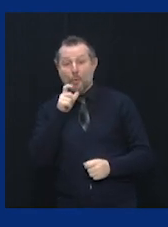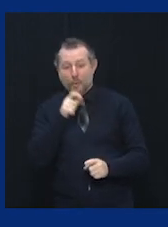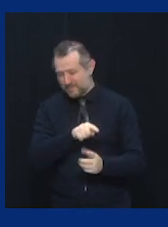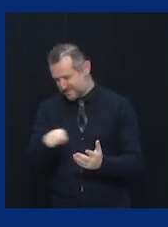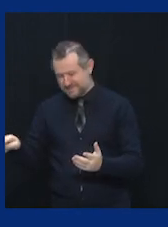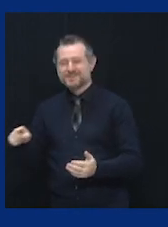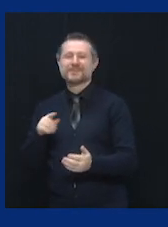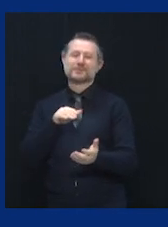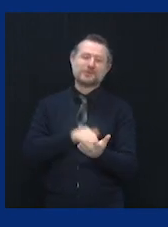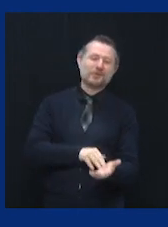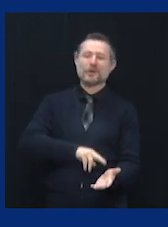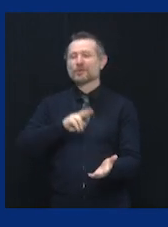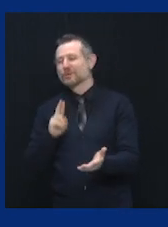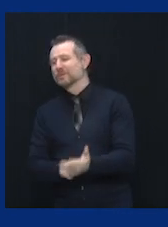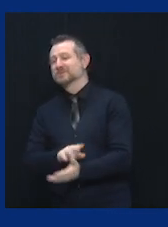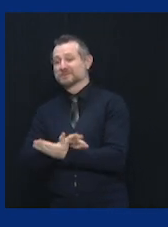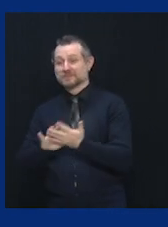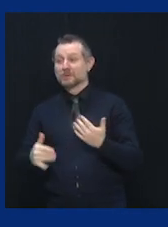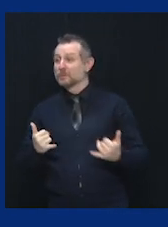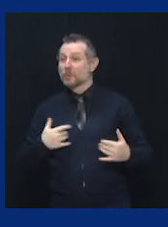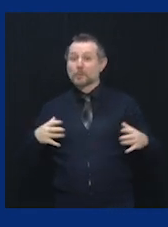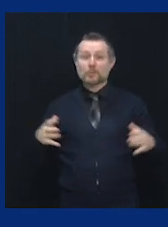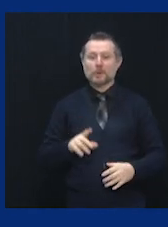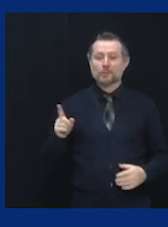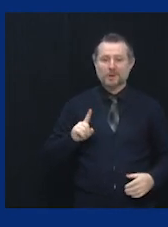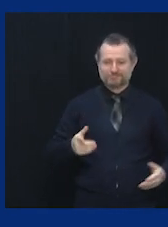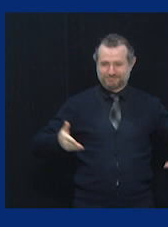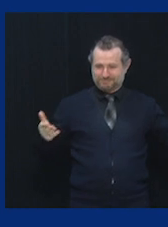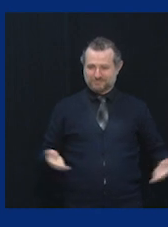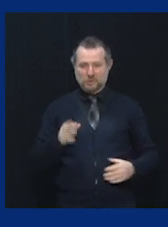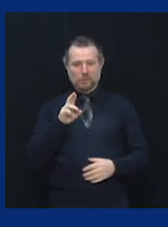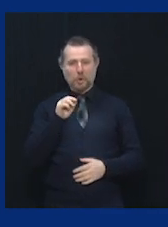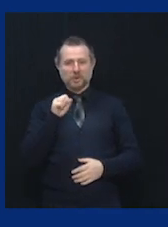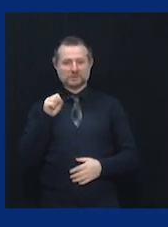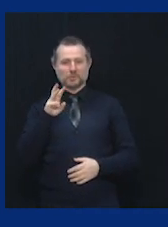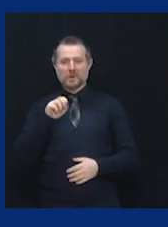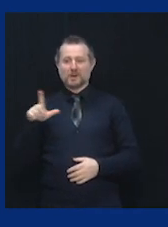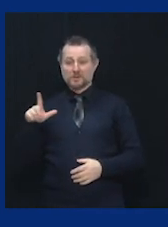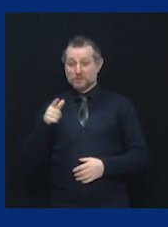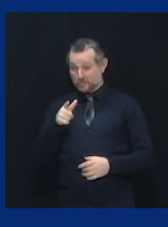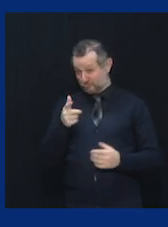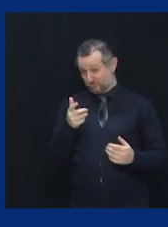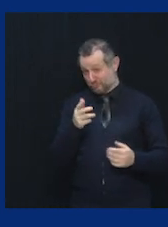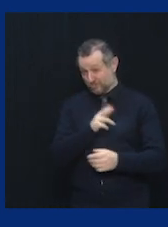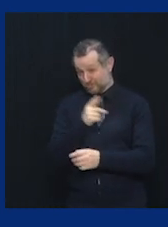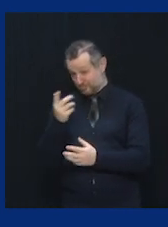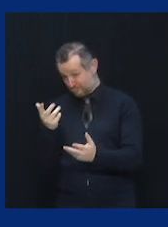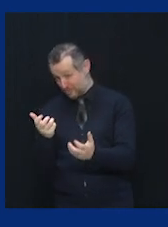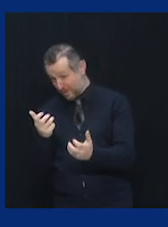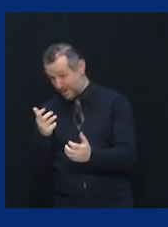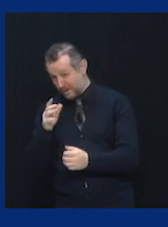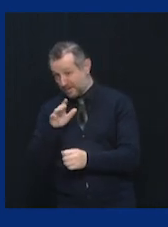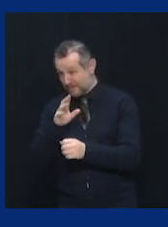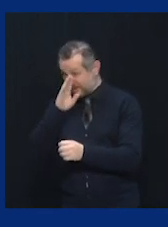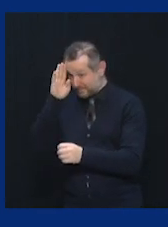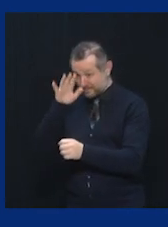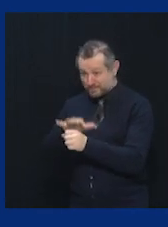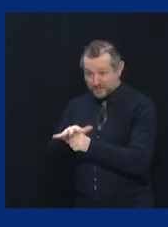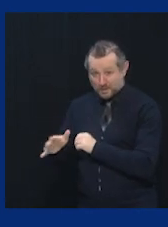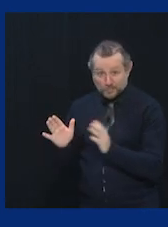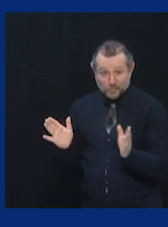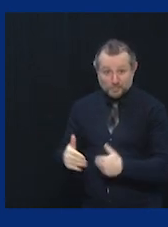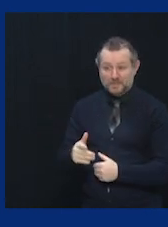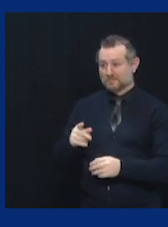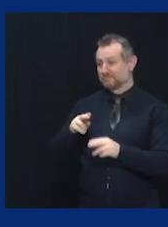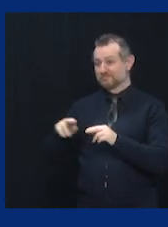today. You want to have hospital capacity. You want to make sure the hospitals don't reach